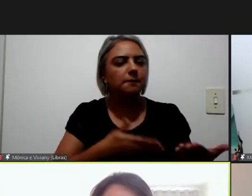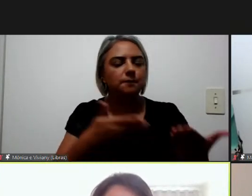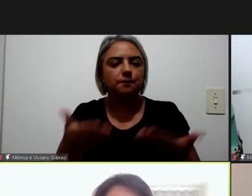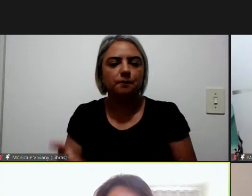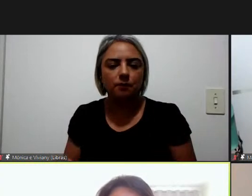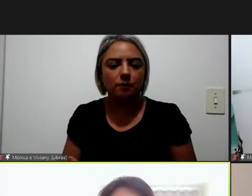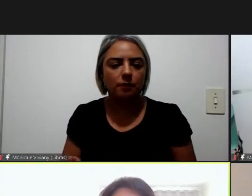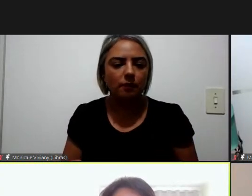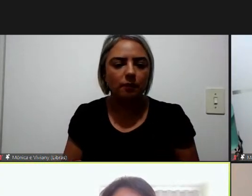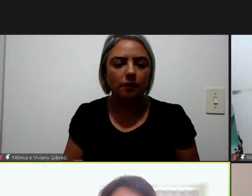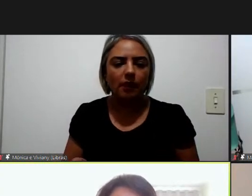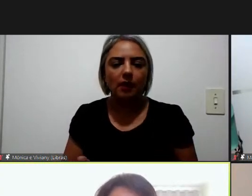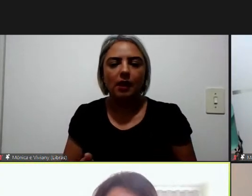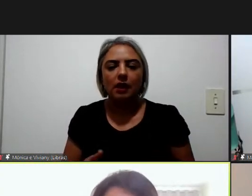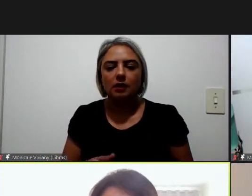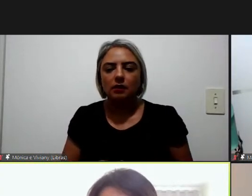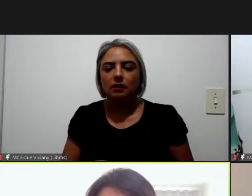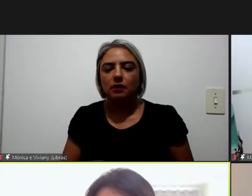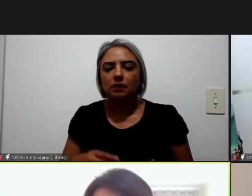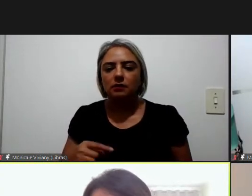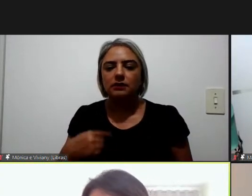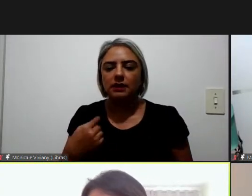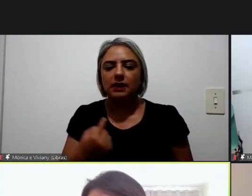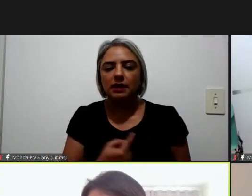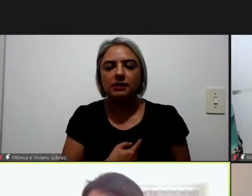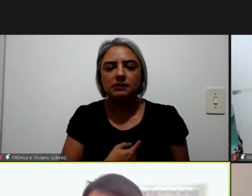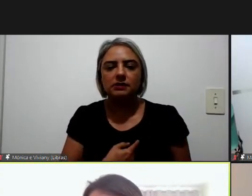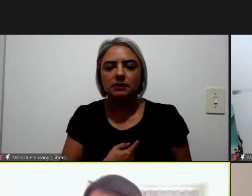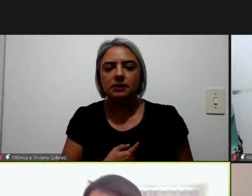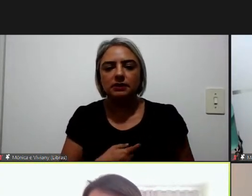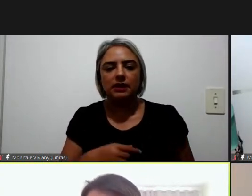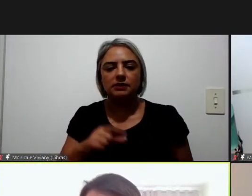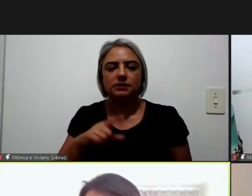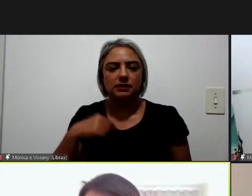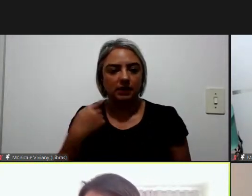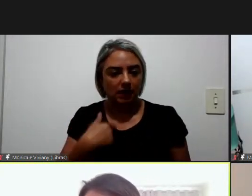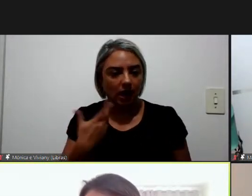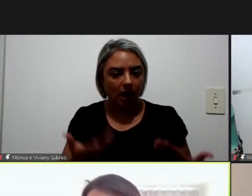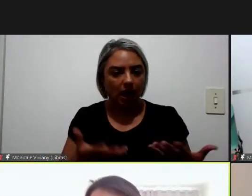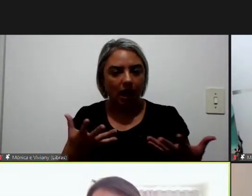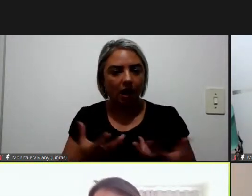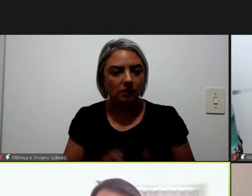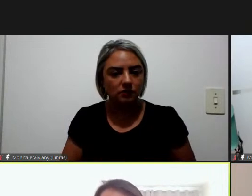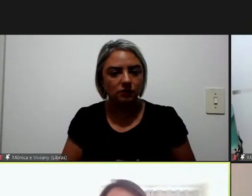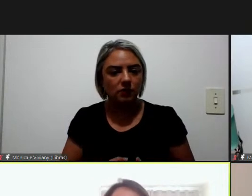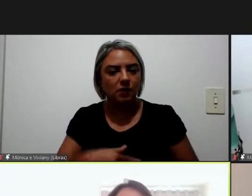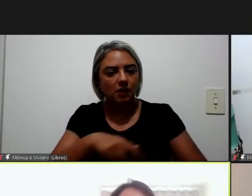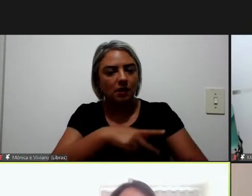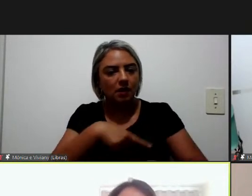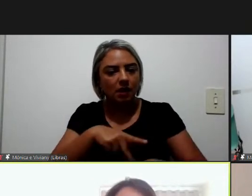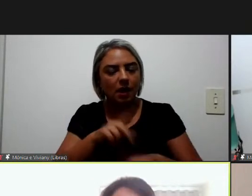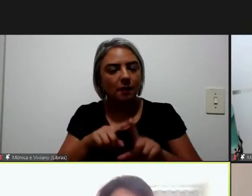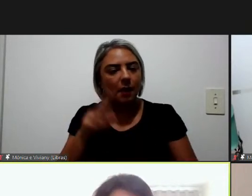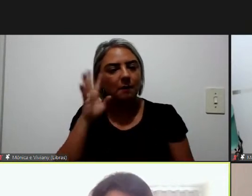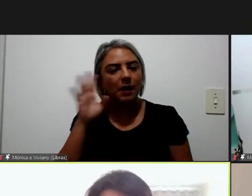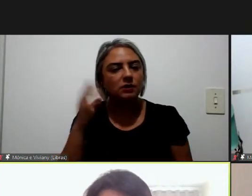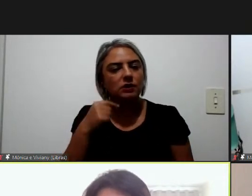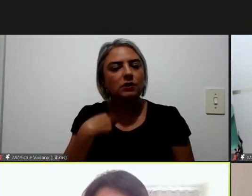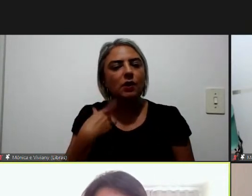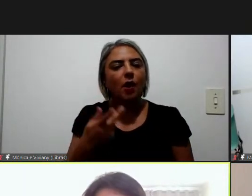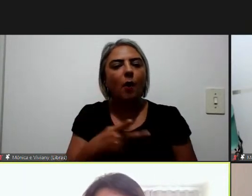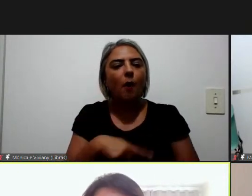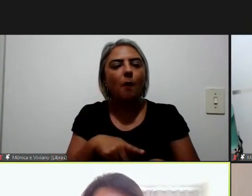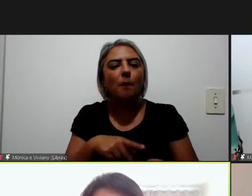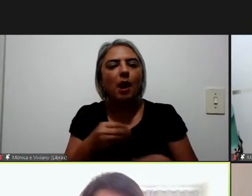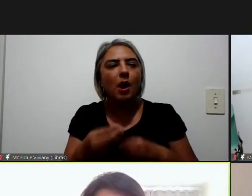bring a little bit about the reality, like Ms. Maria said, how the Conasems represents the municipalities of the country.